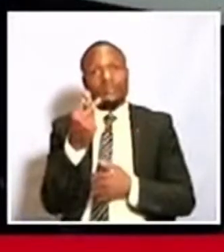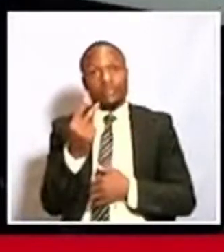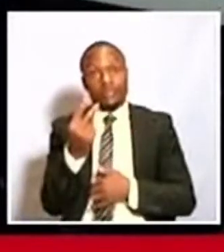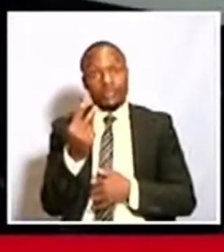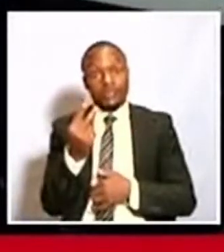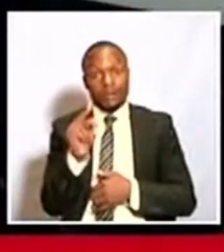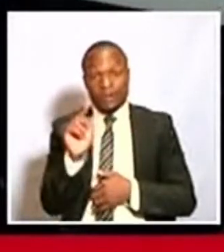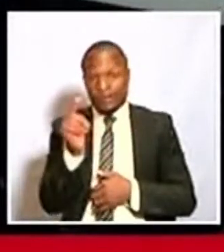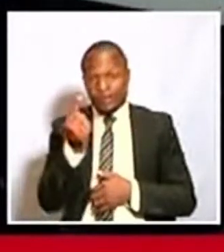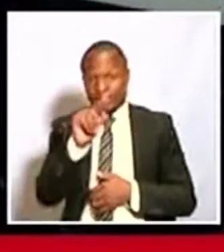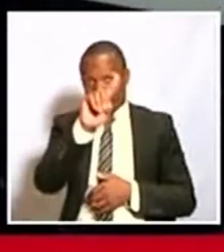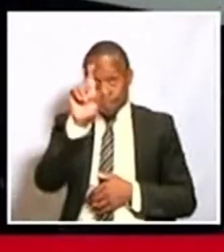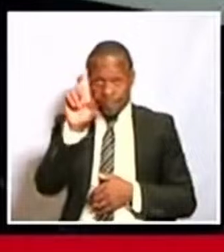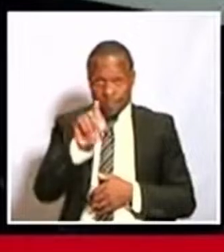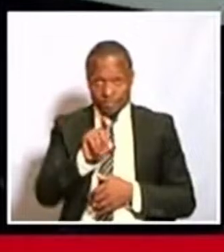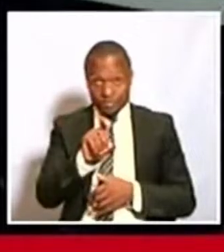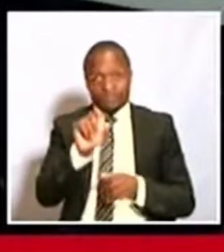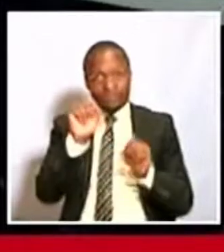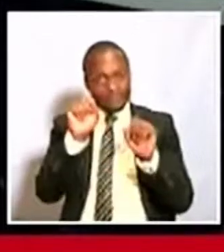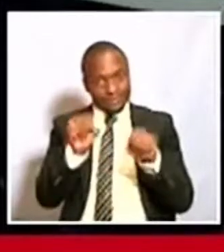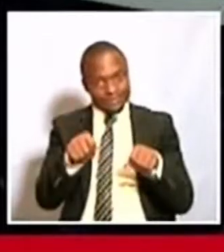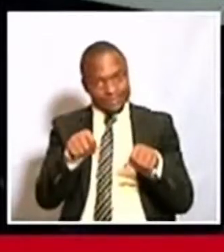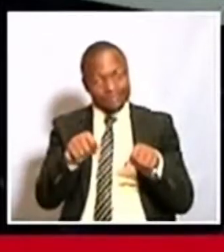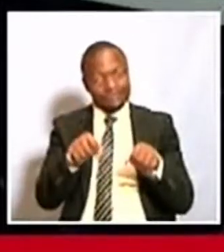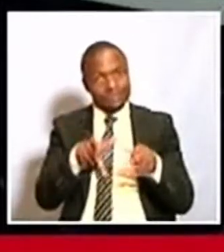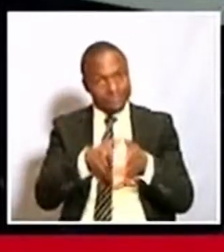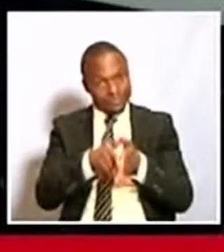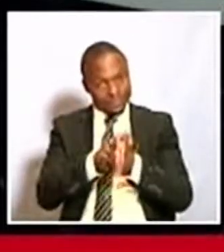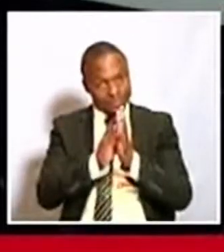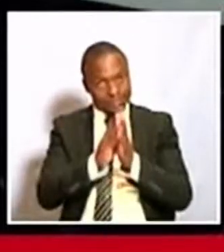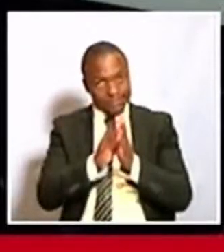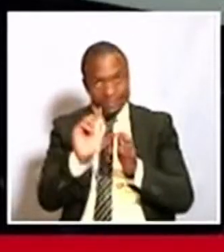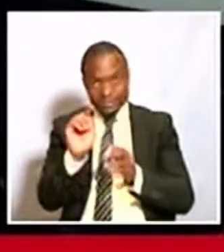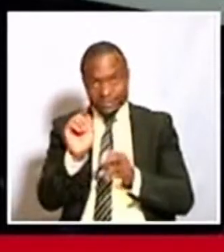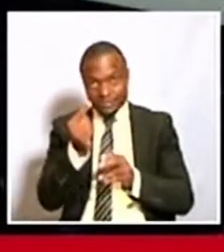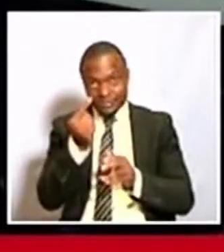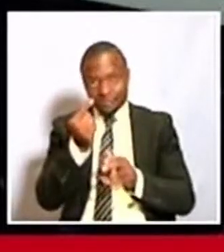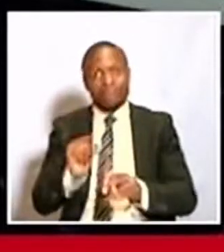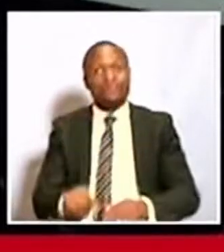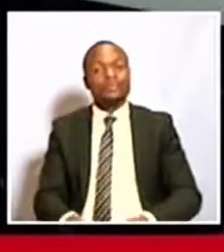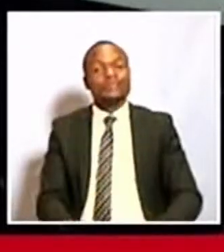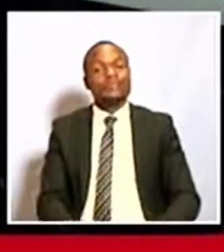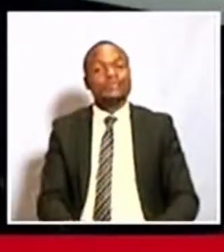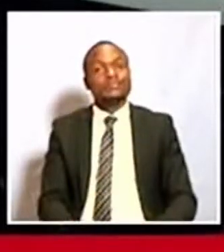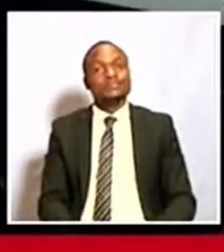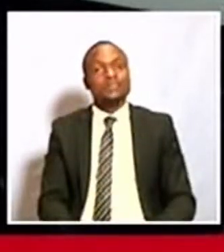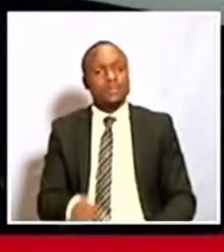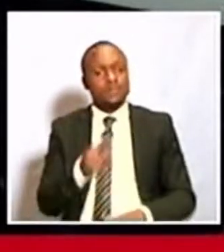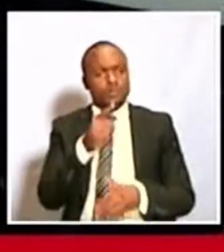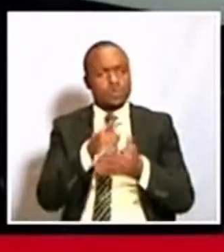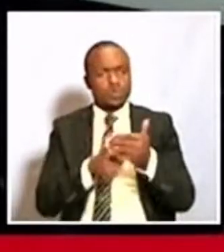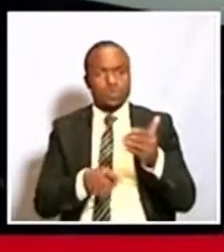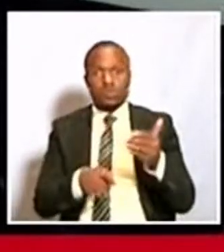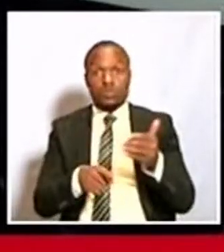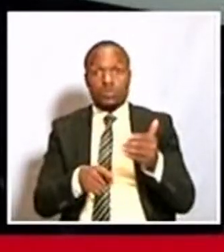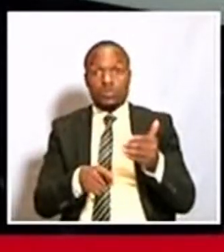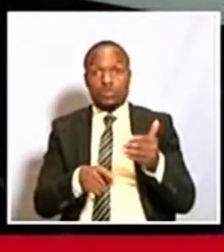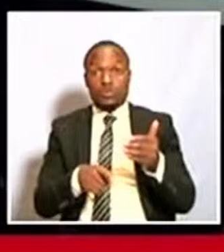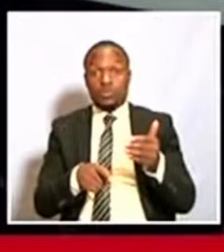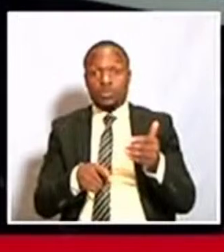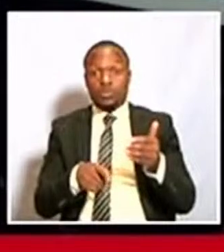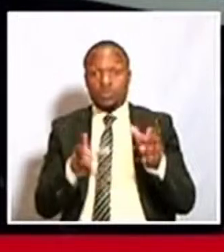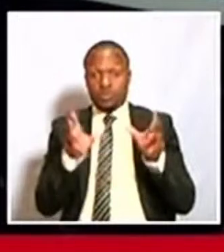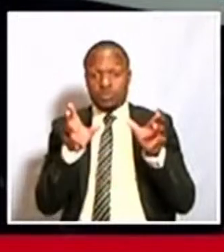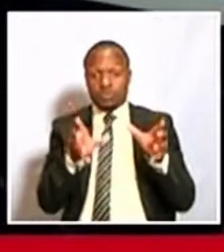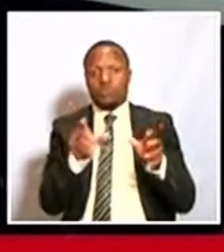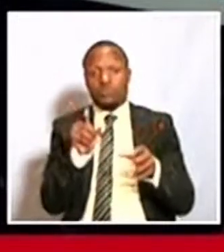The first question that maybe I would like to find out is, first of all, what motivated you to